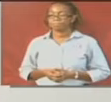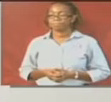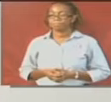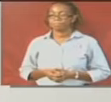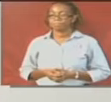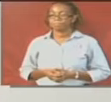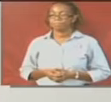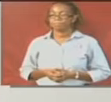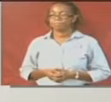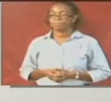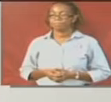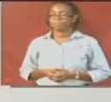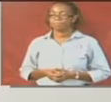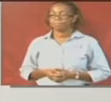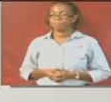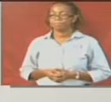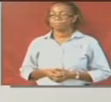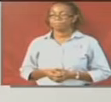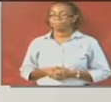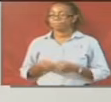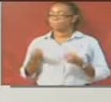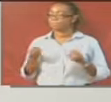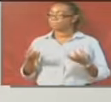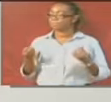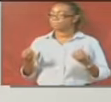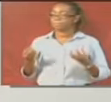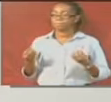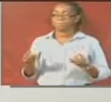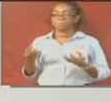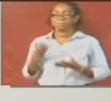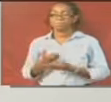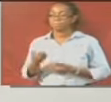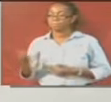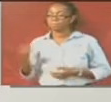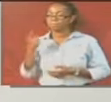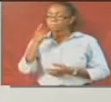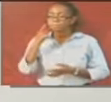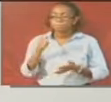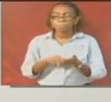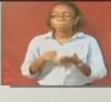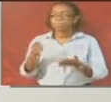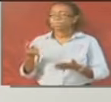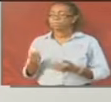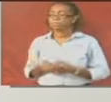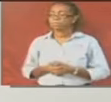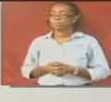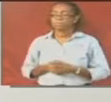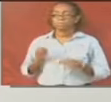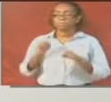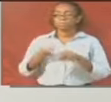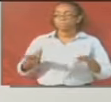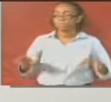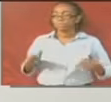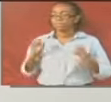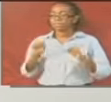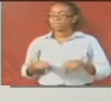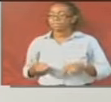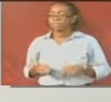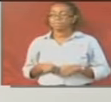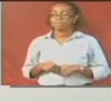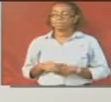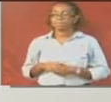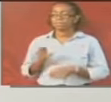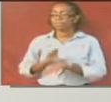notes, several points at which we noted transmission in several of those settings, notably the